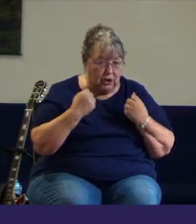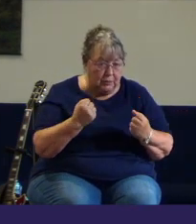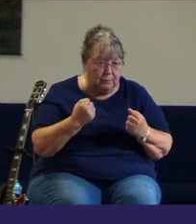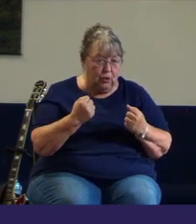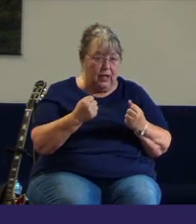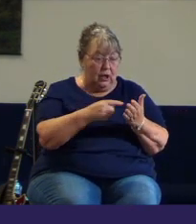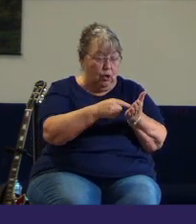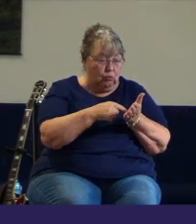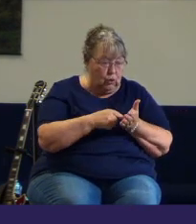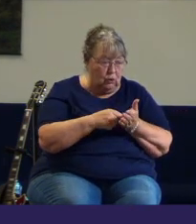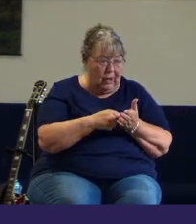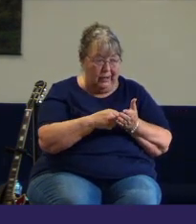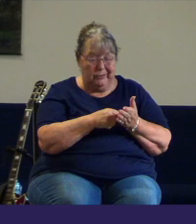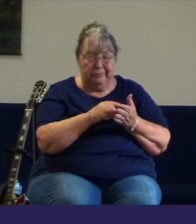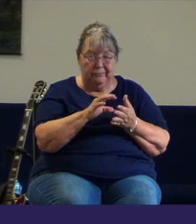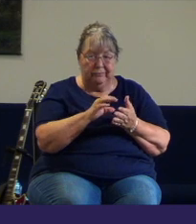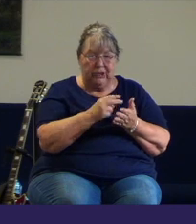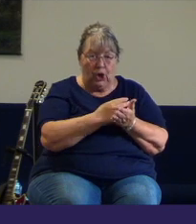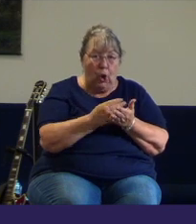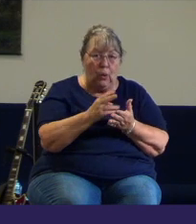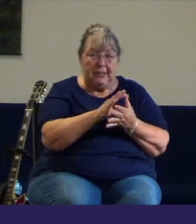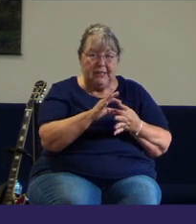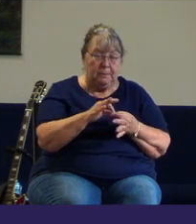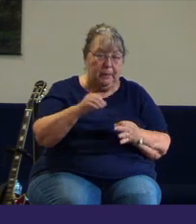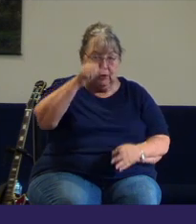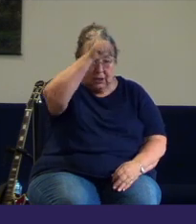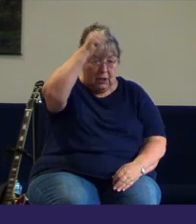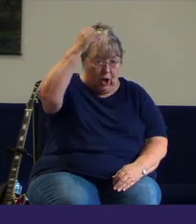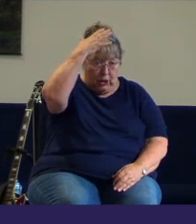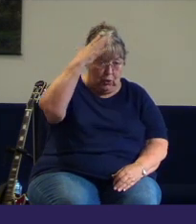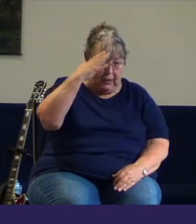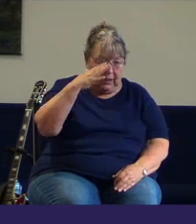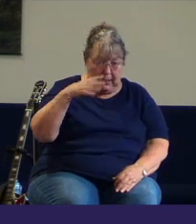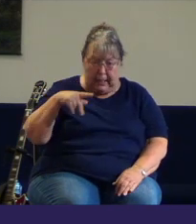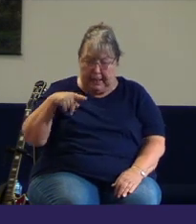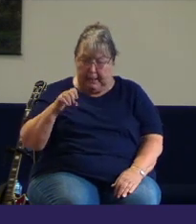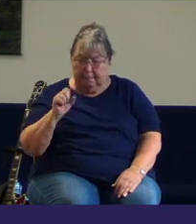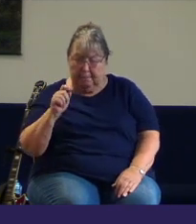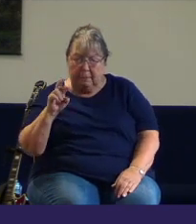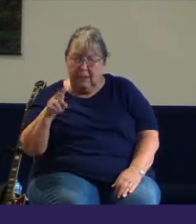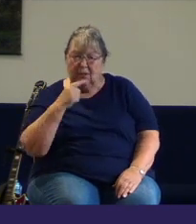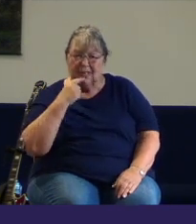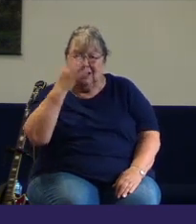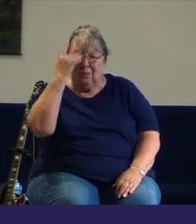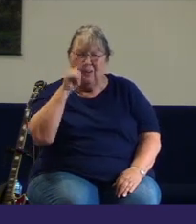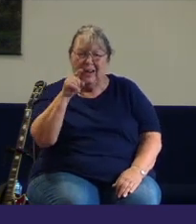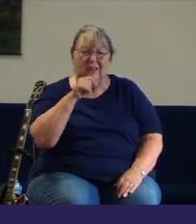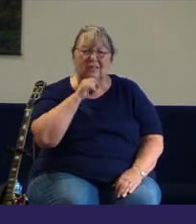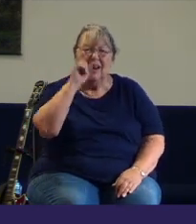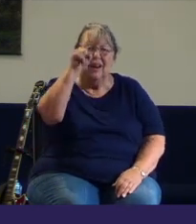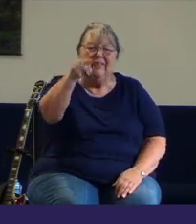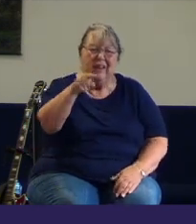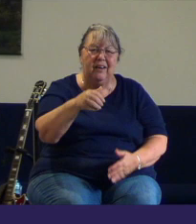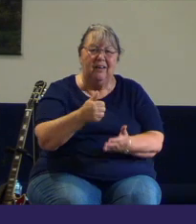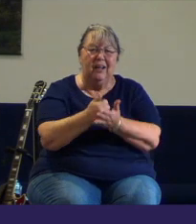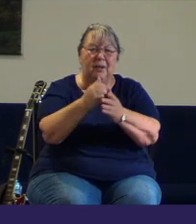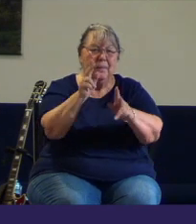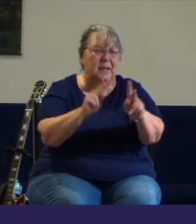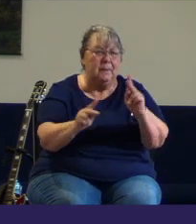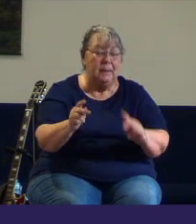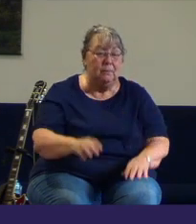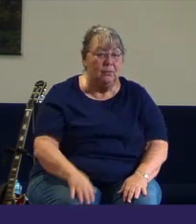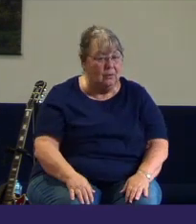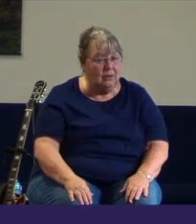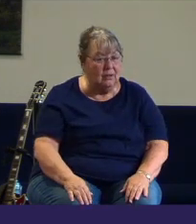anointing. And Jesus is praying. And Peter is saying, why are you not out there helping the people? Sometimes we do